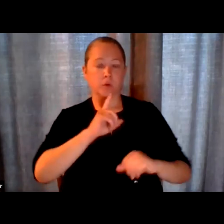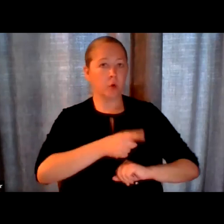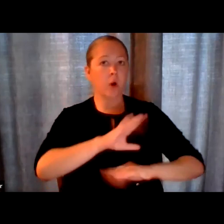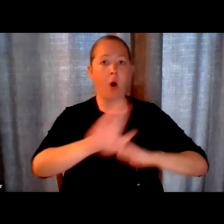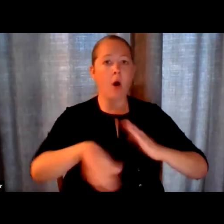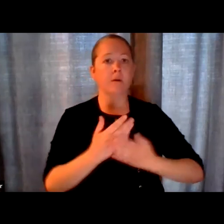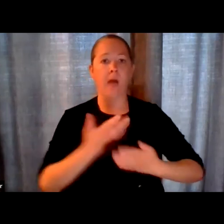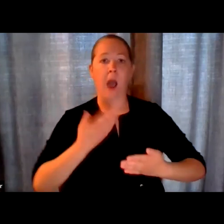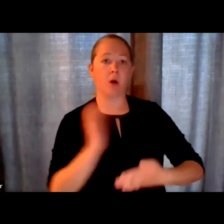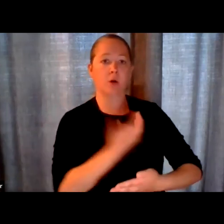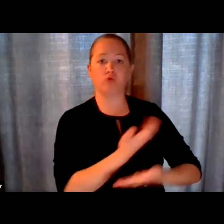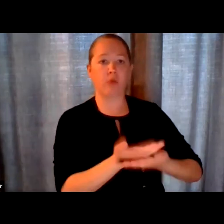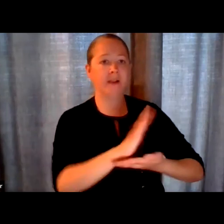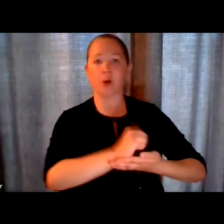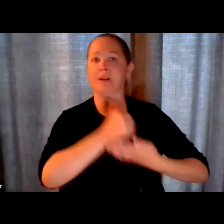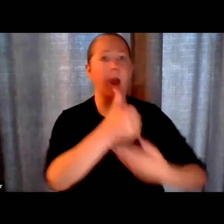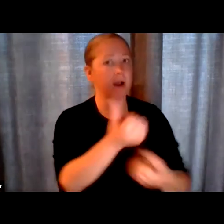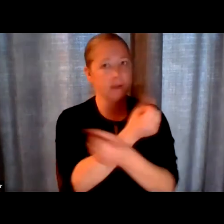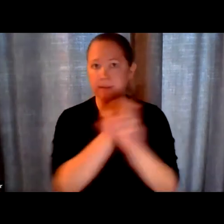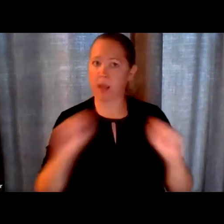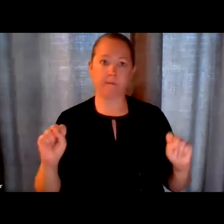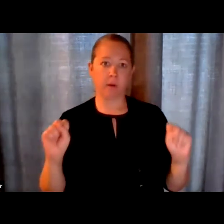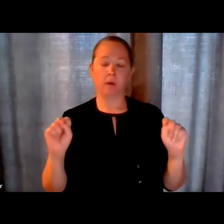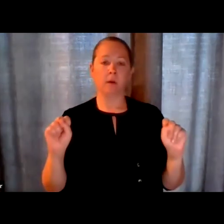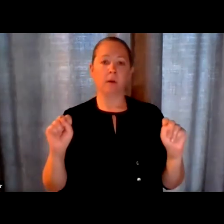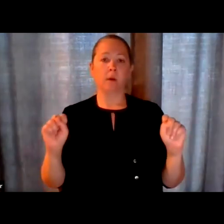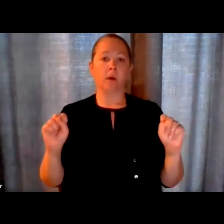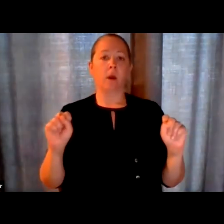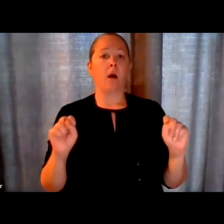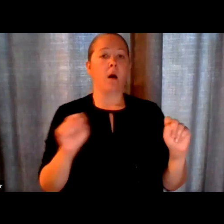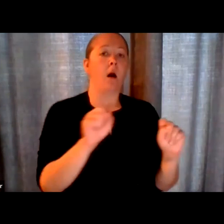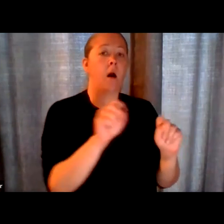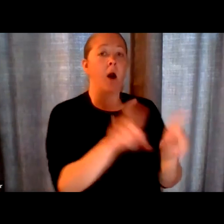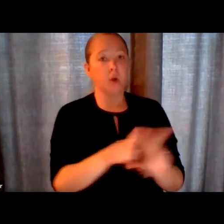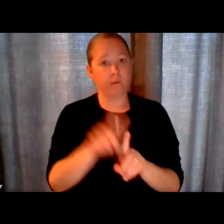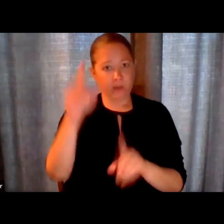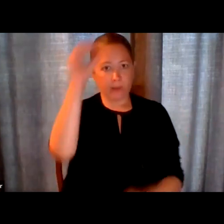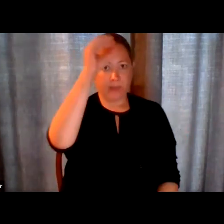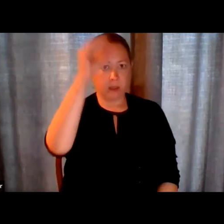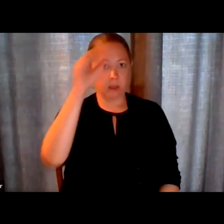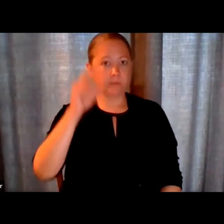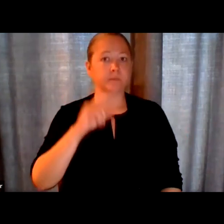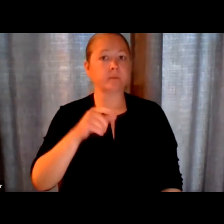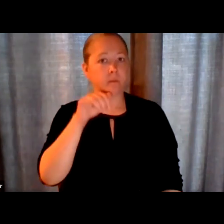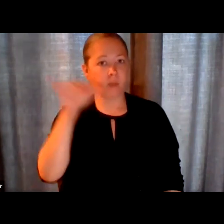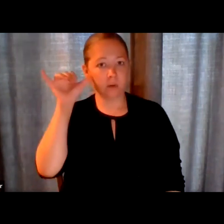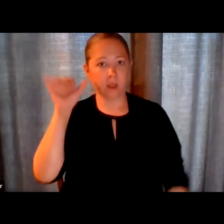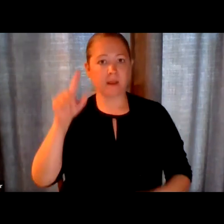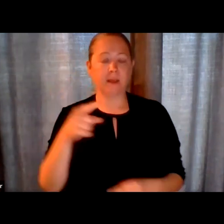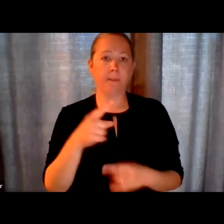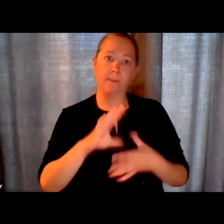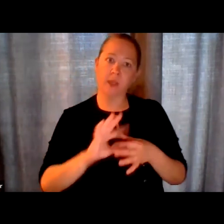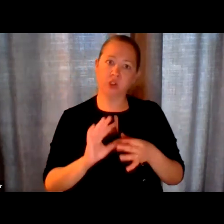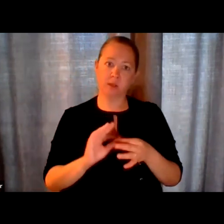not safe. What was absent from this opinion yesterday was any mention of the students that